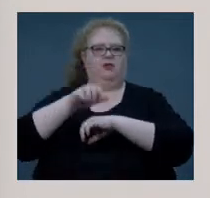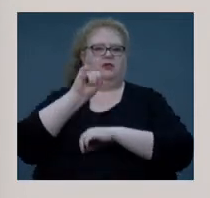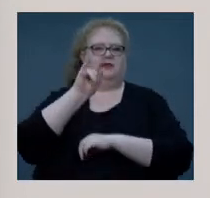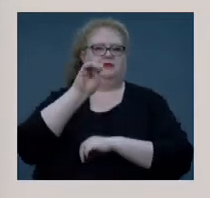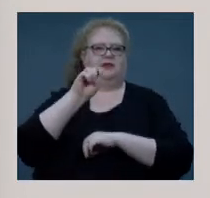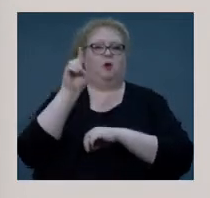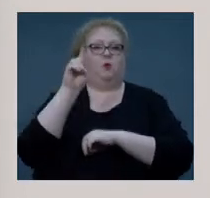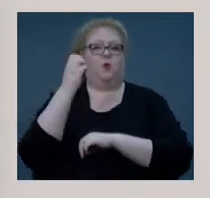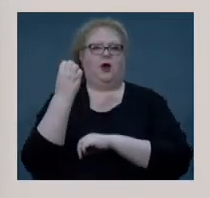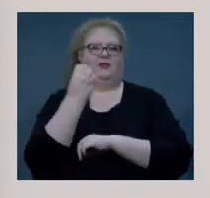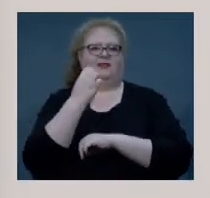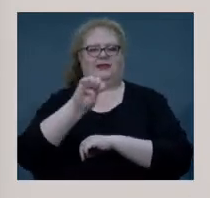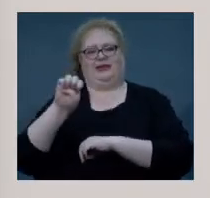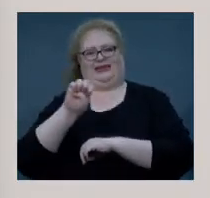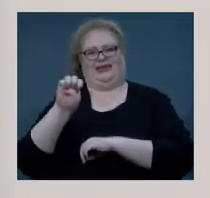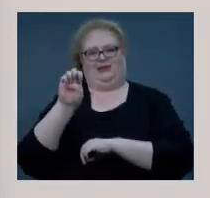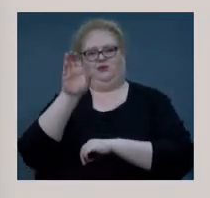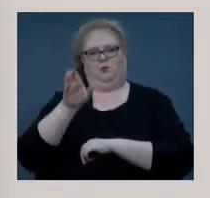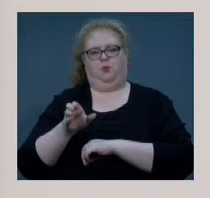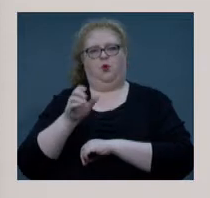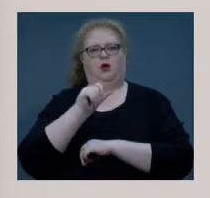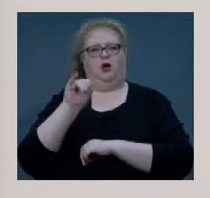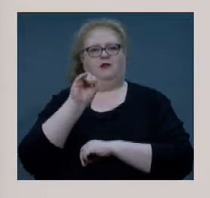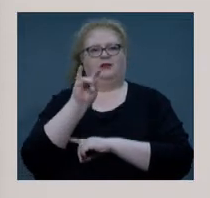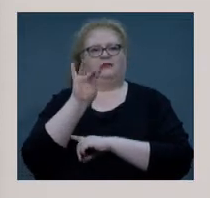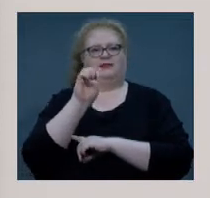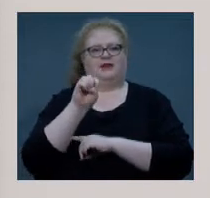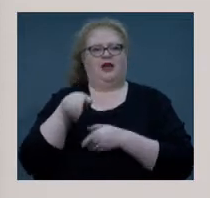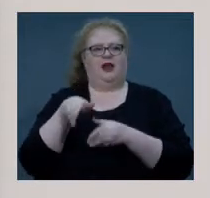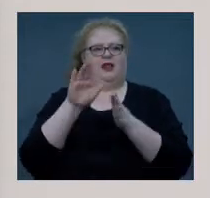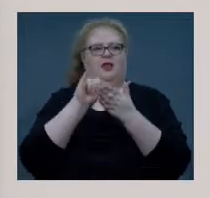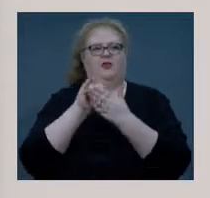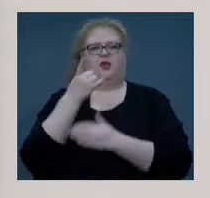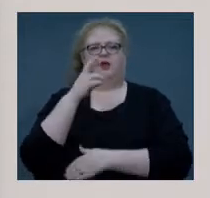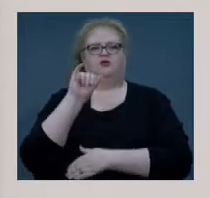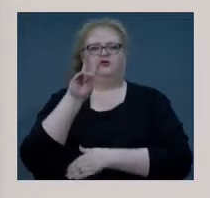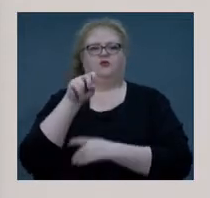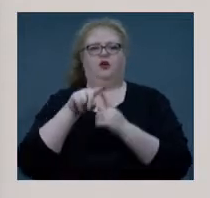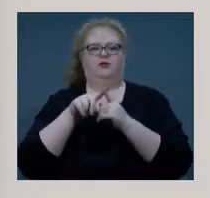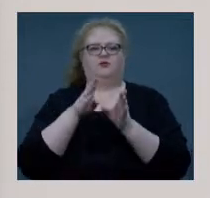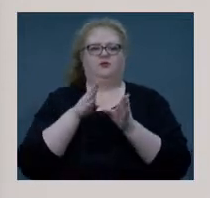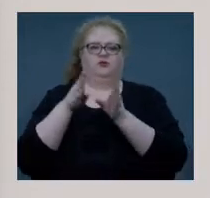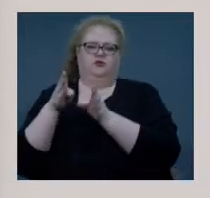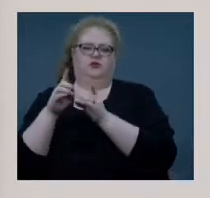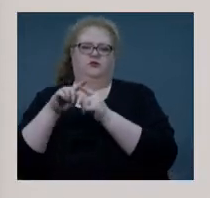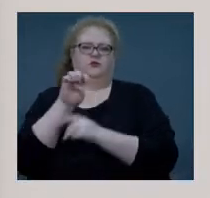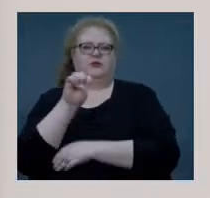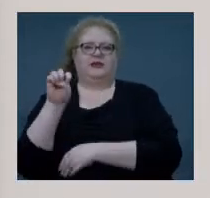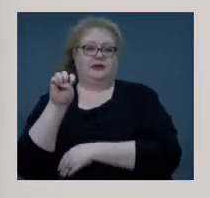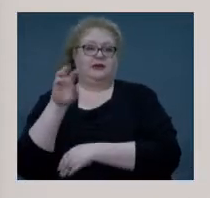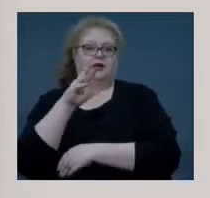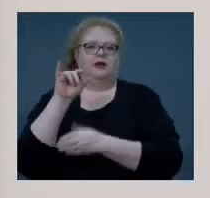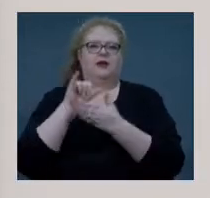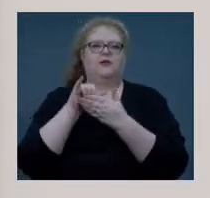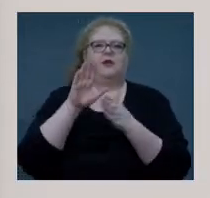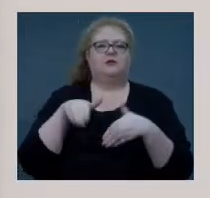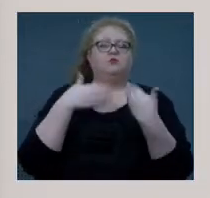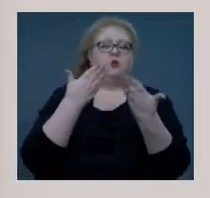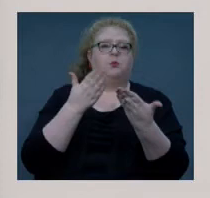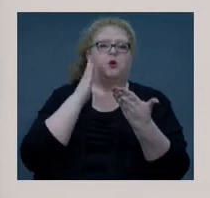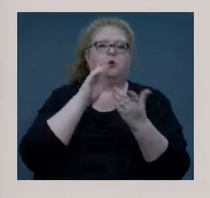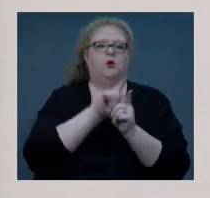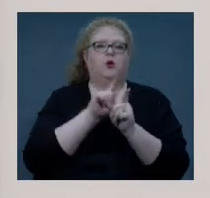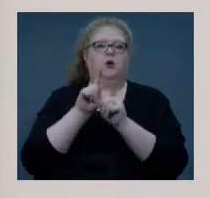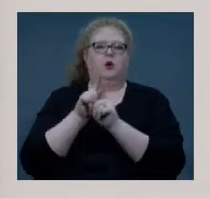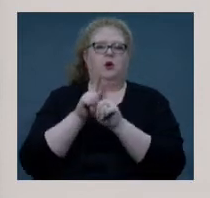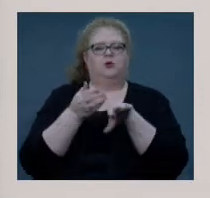eastern portion of the site, which would allow for the drive to shift over to the east. This proposal would also